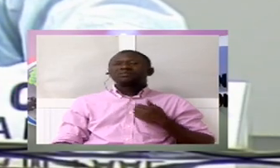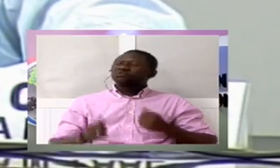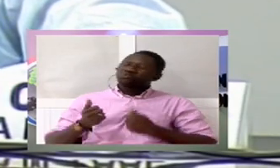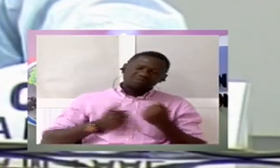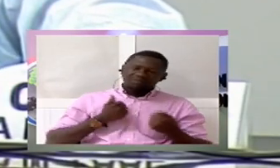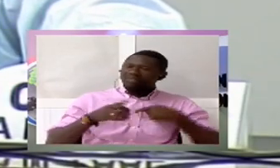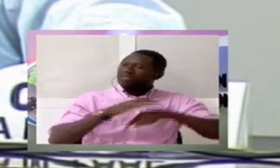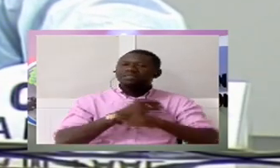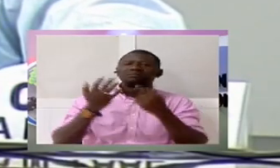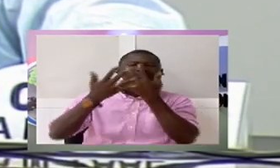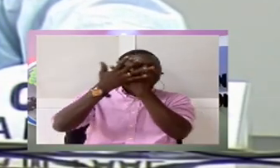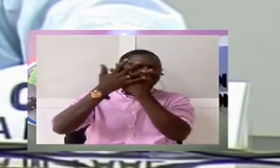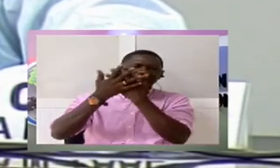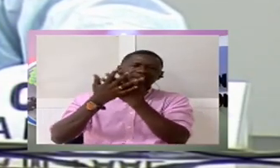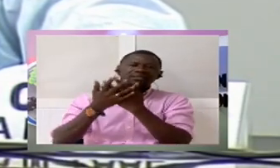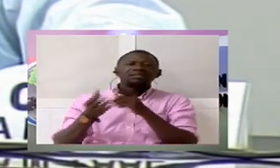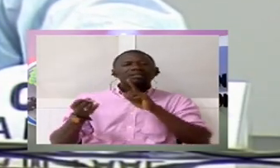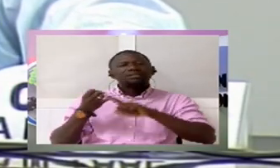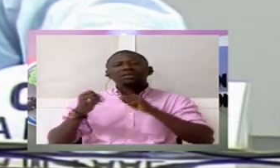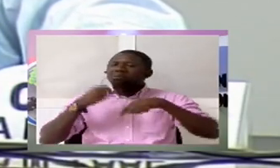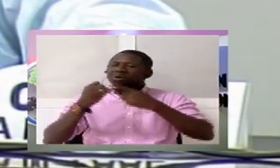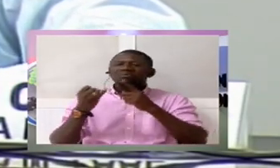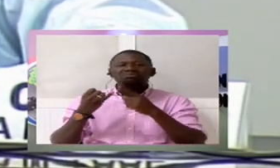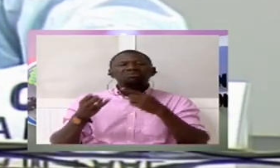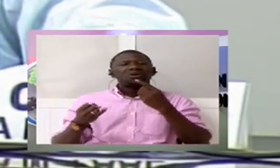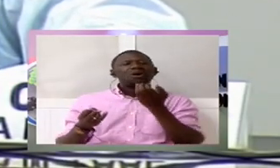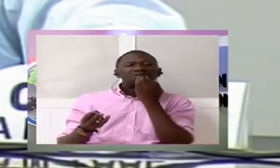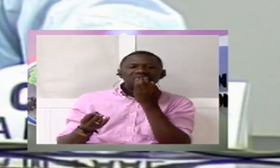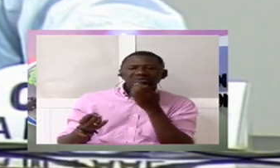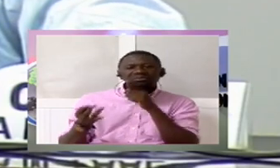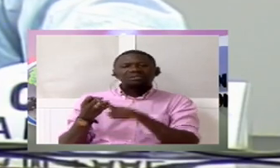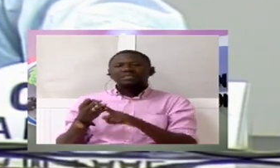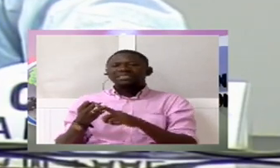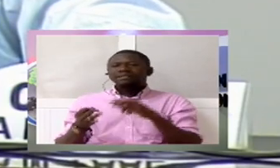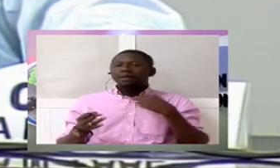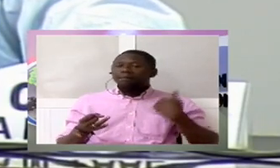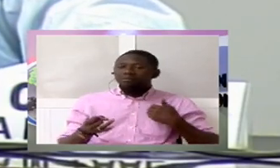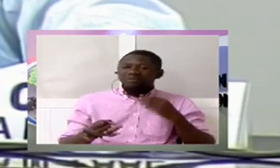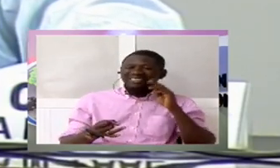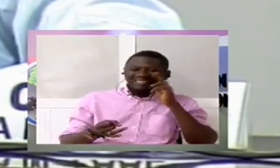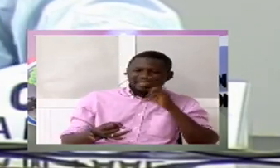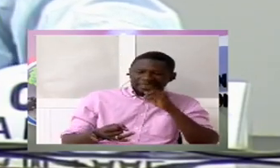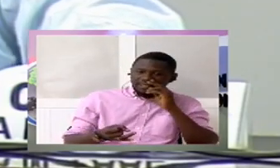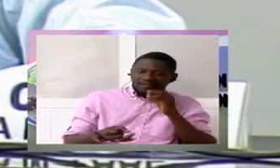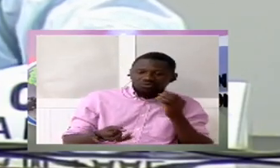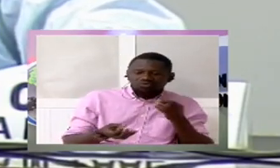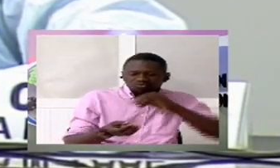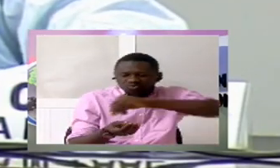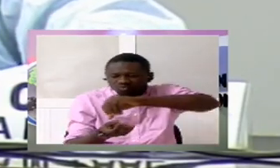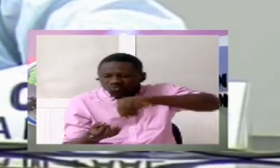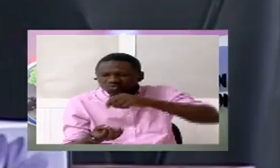In particular, the issue of food, the attempts to poison him and others.